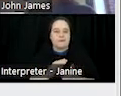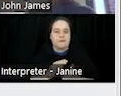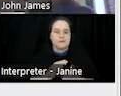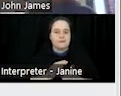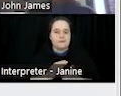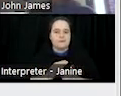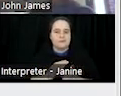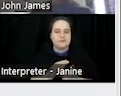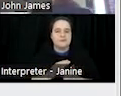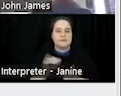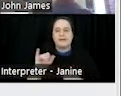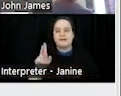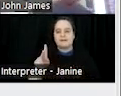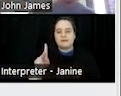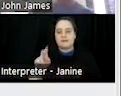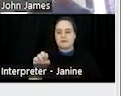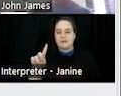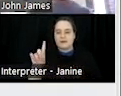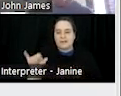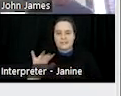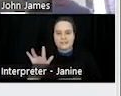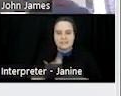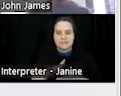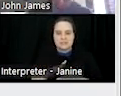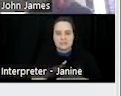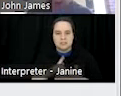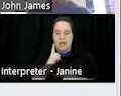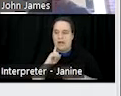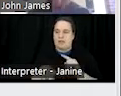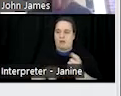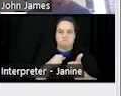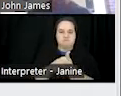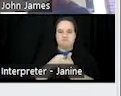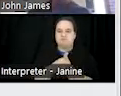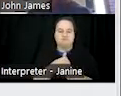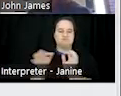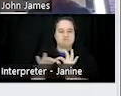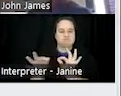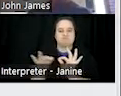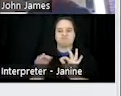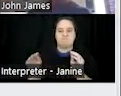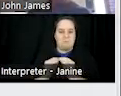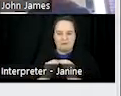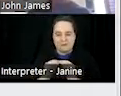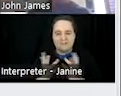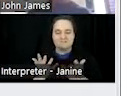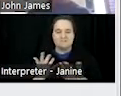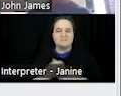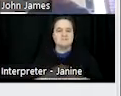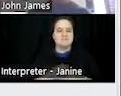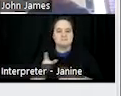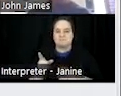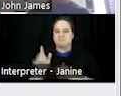the Kennedy Center, I cannot talk enough about the Kennedy Center. So, like, they had